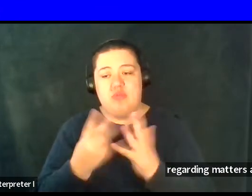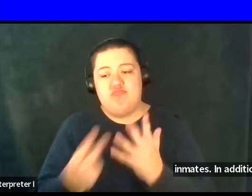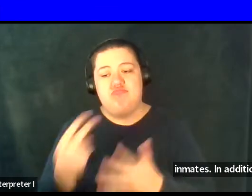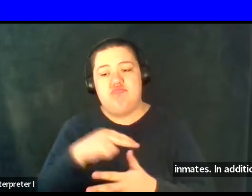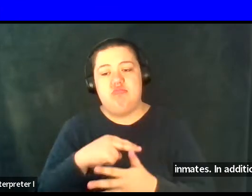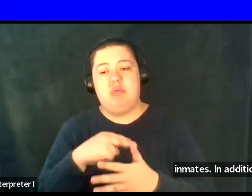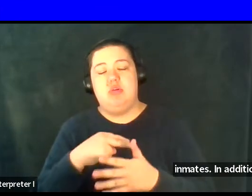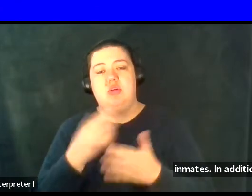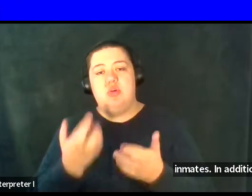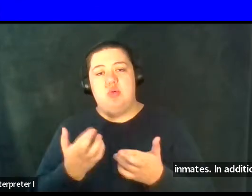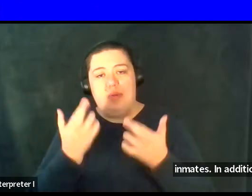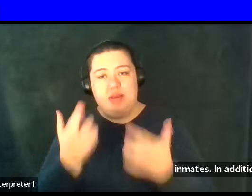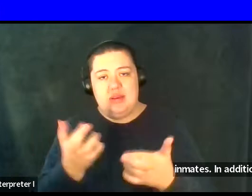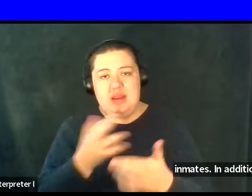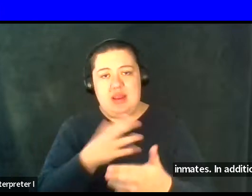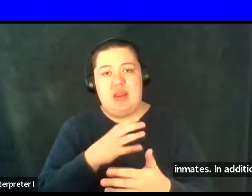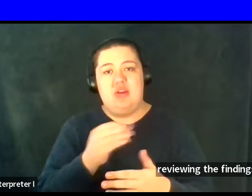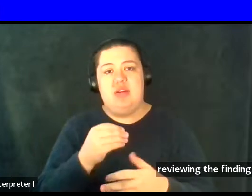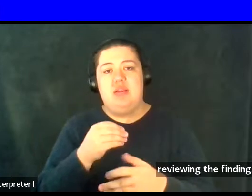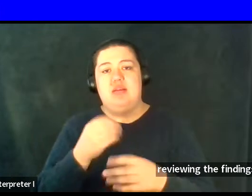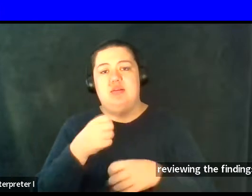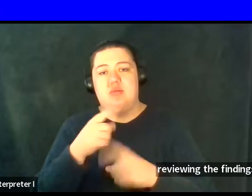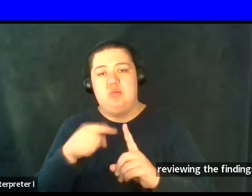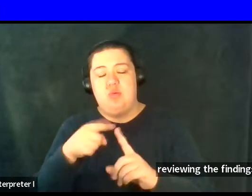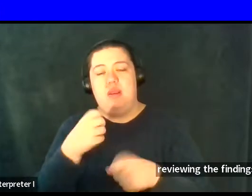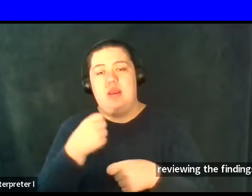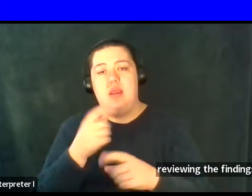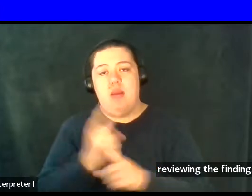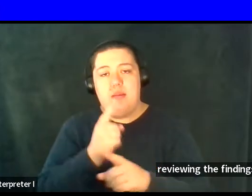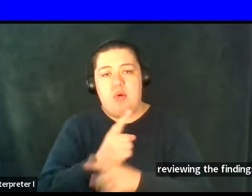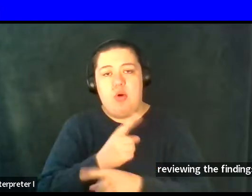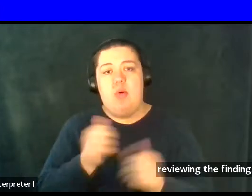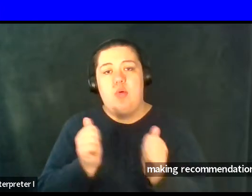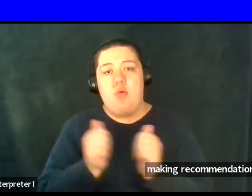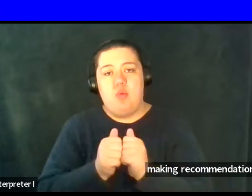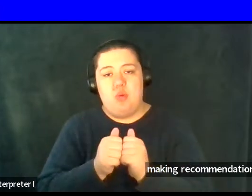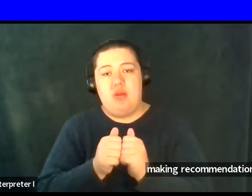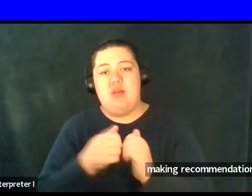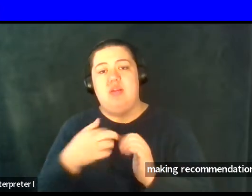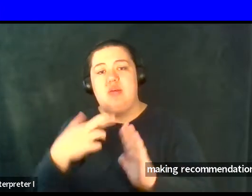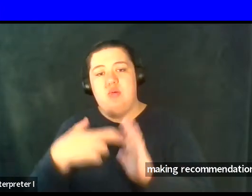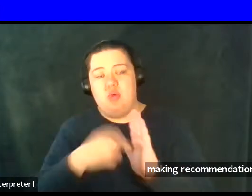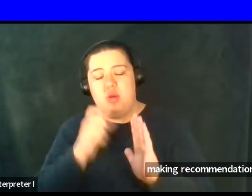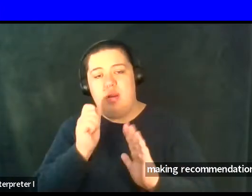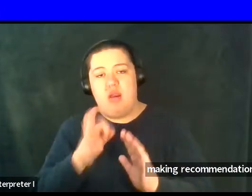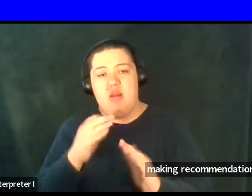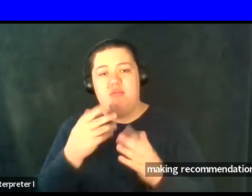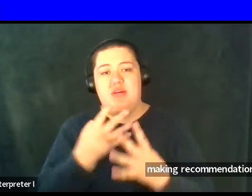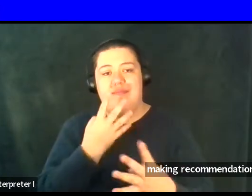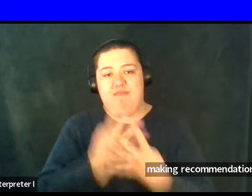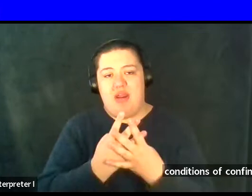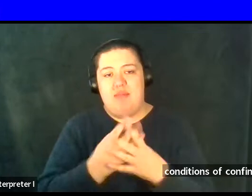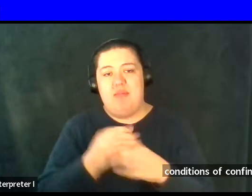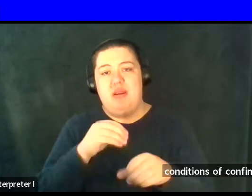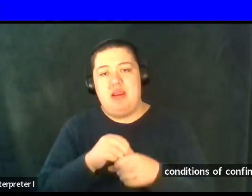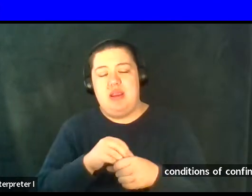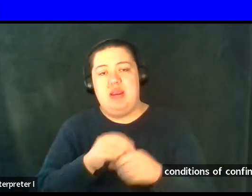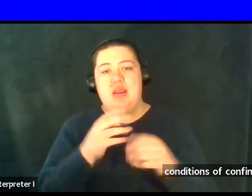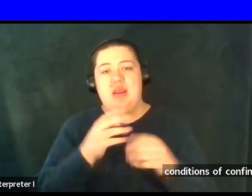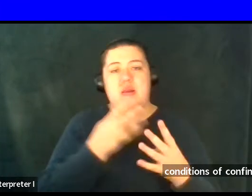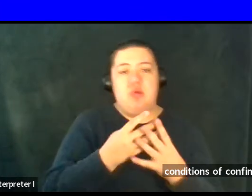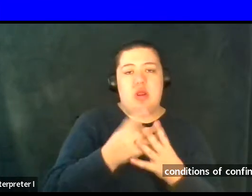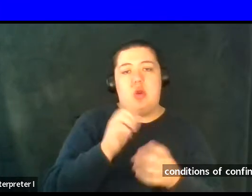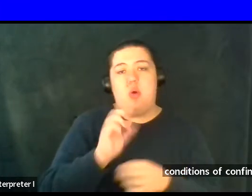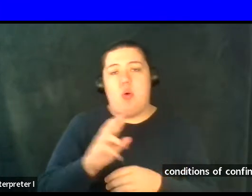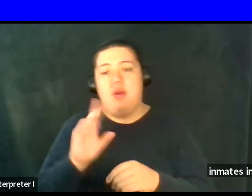making recommendations where appropriate regarding the conditions of confinement of District of Columbia inmates in the Federal Bureau of Prisons or the DC